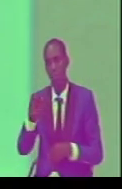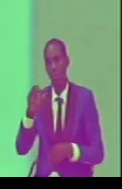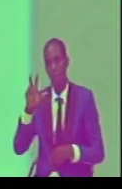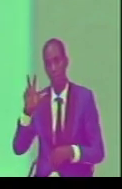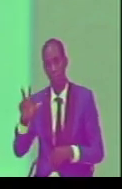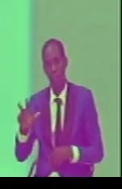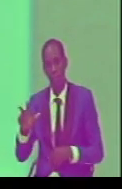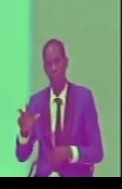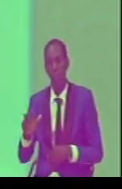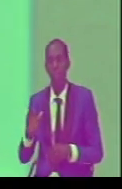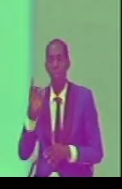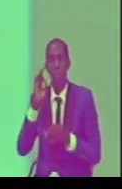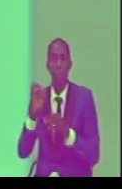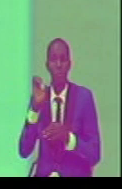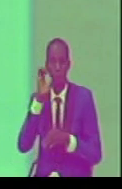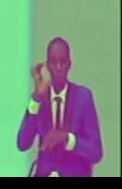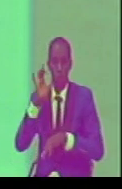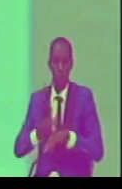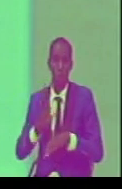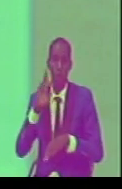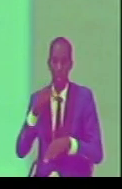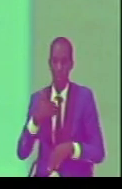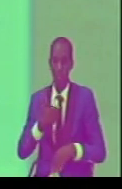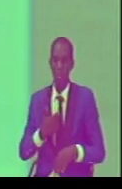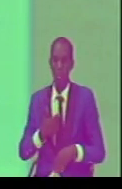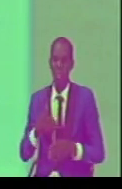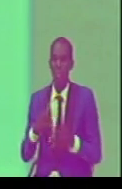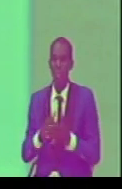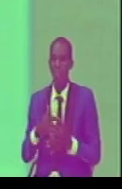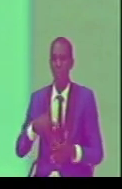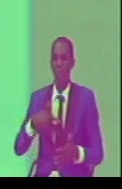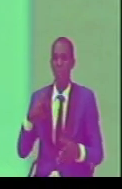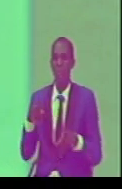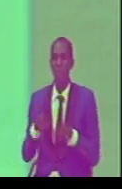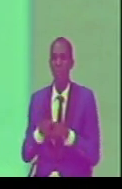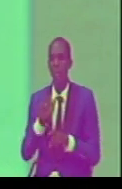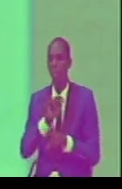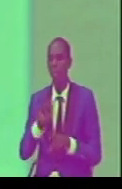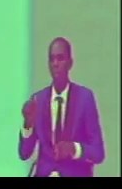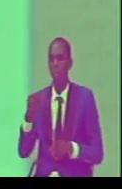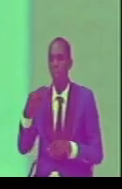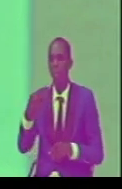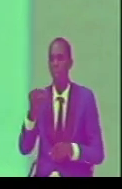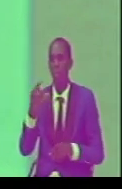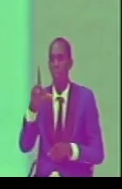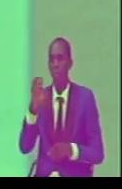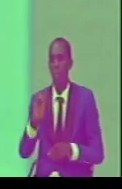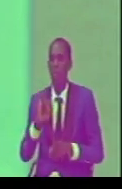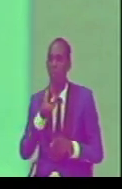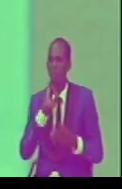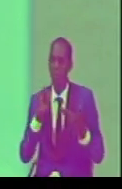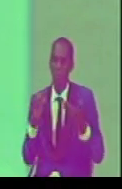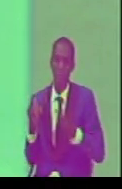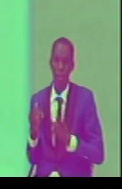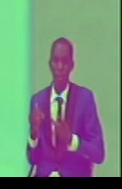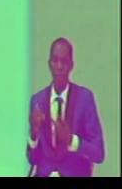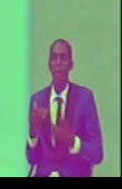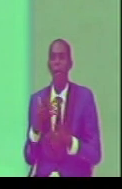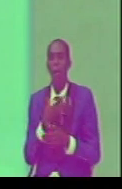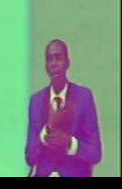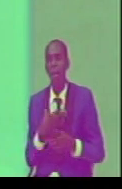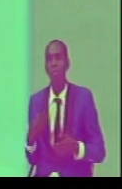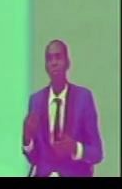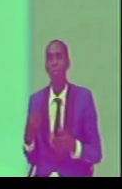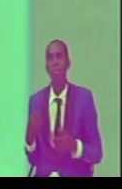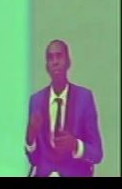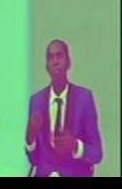that anytime it comes, like if I put my hand here, it's as if there's a hole on my chest. And during that 10,000 youth